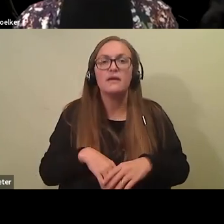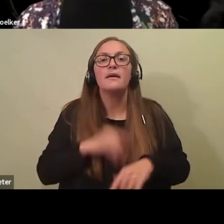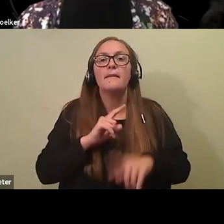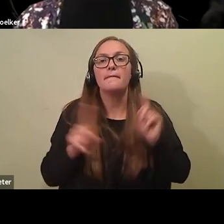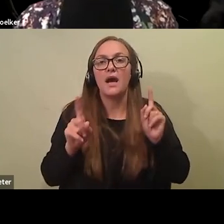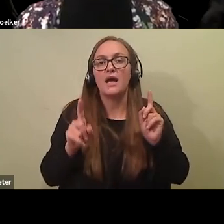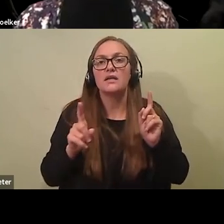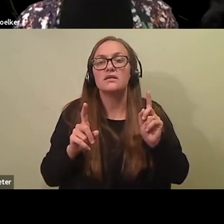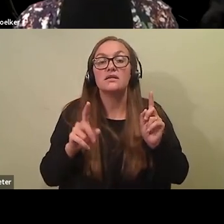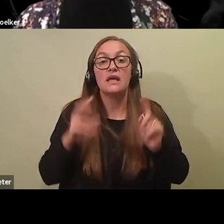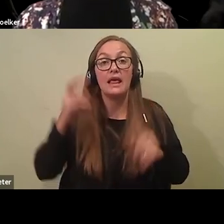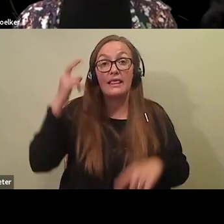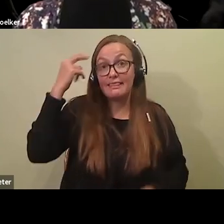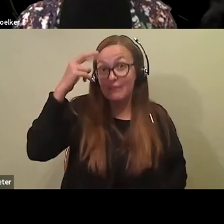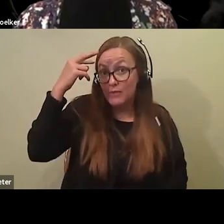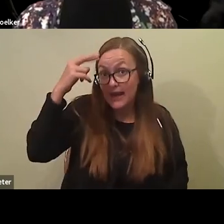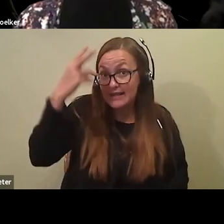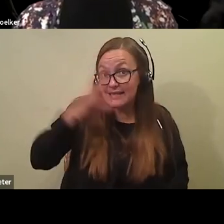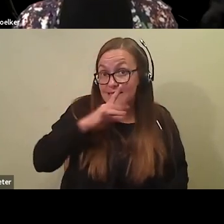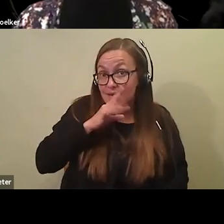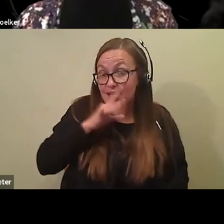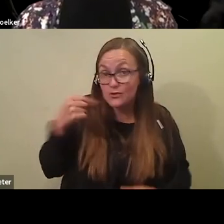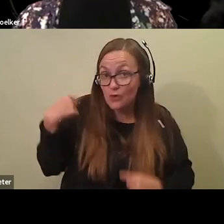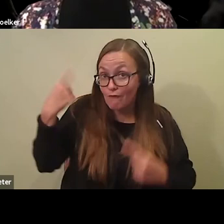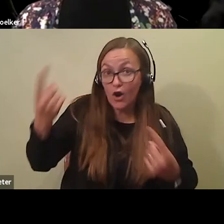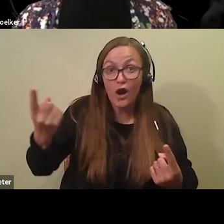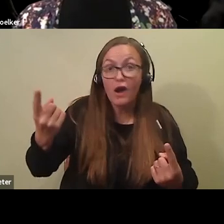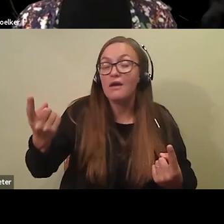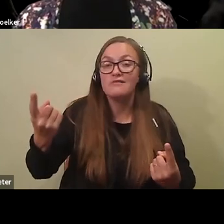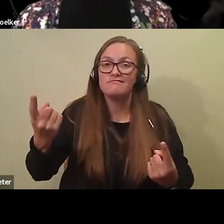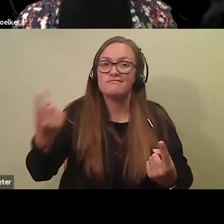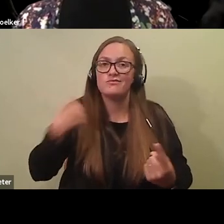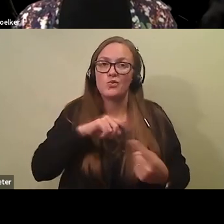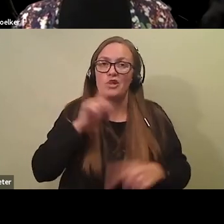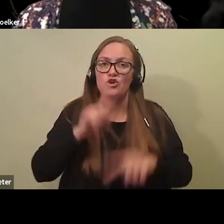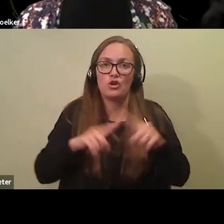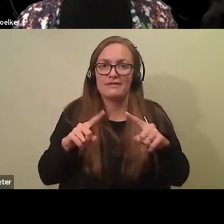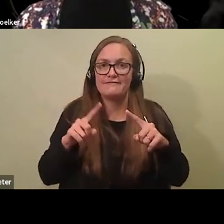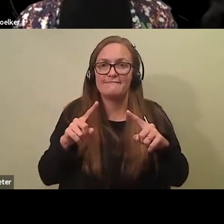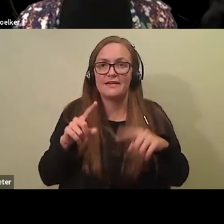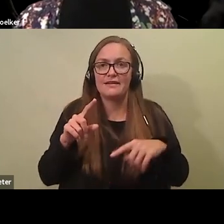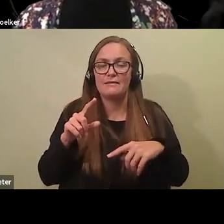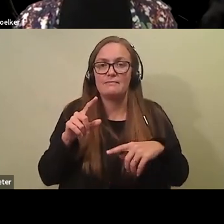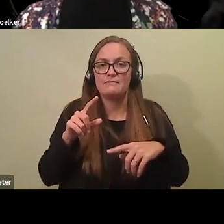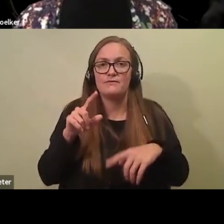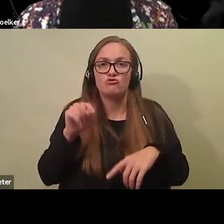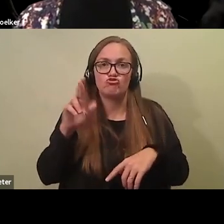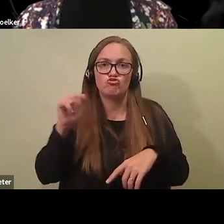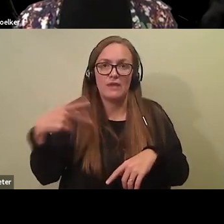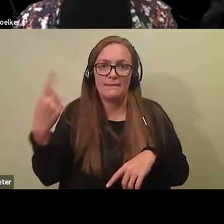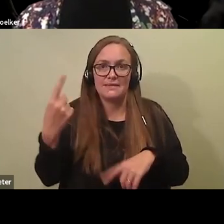but theoretically speaking, so far we have not been able to trap anything much bigger than